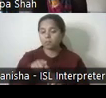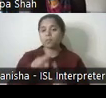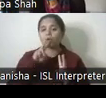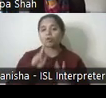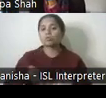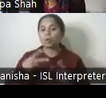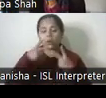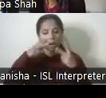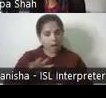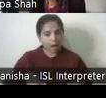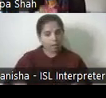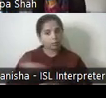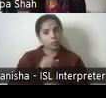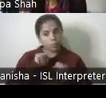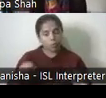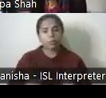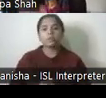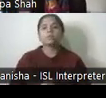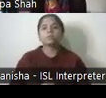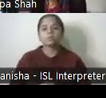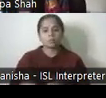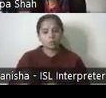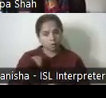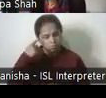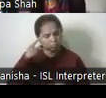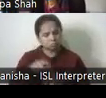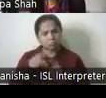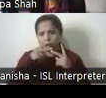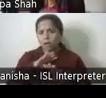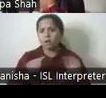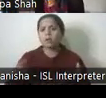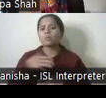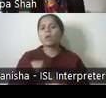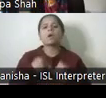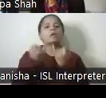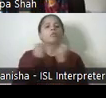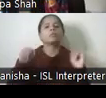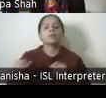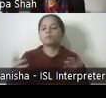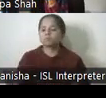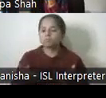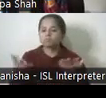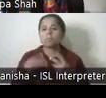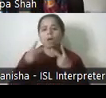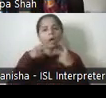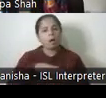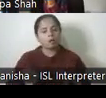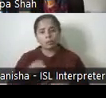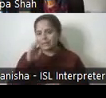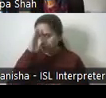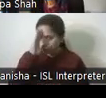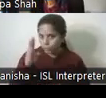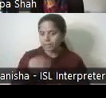Adivasi resistance, the state had actually protected a degree of Adivasi autonomy by enabling Adivasis to directly access